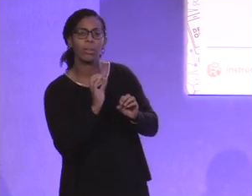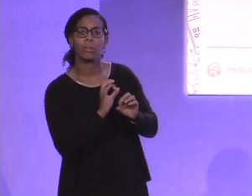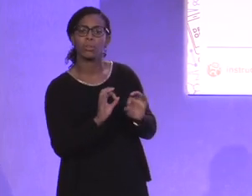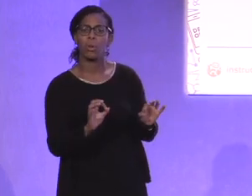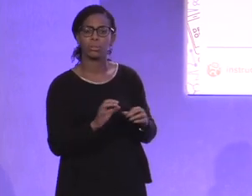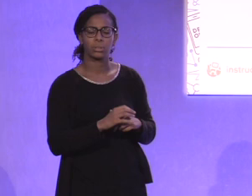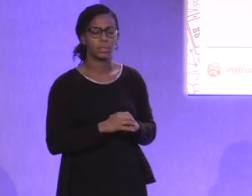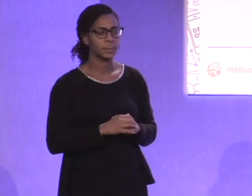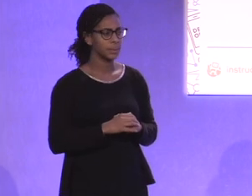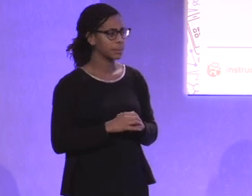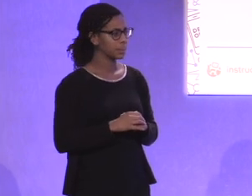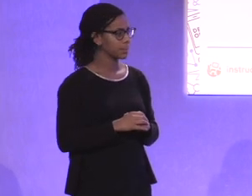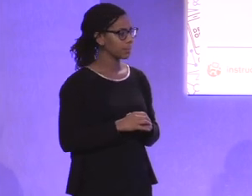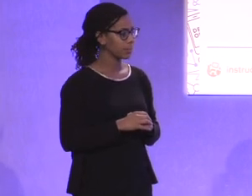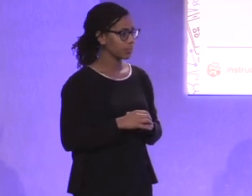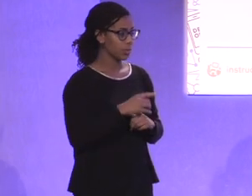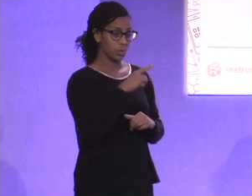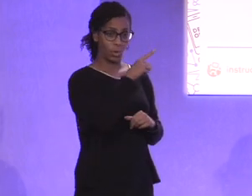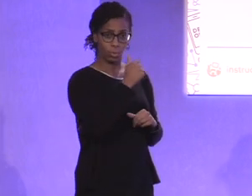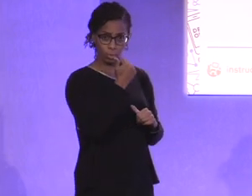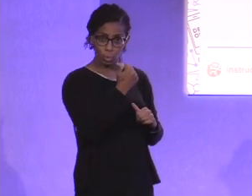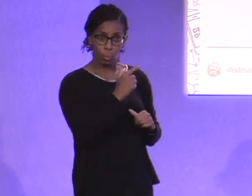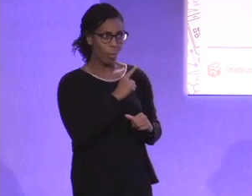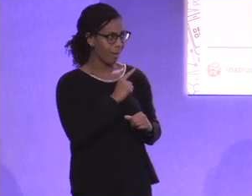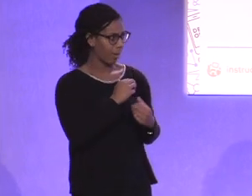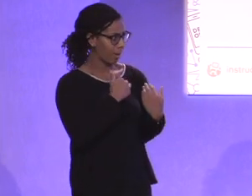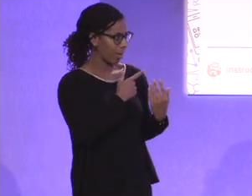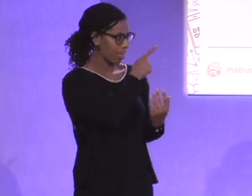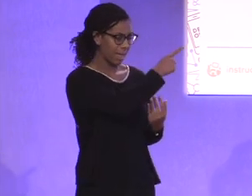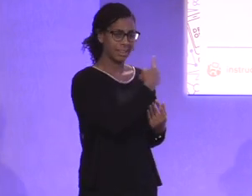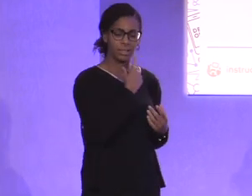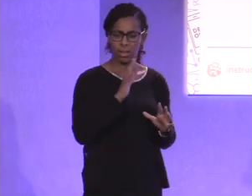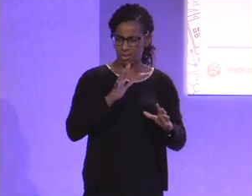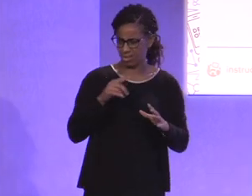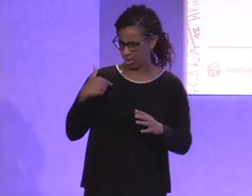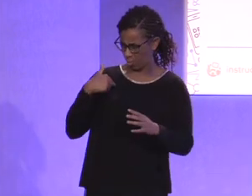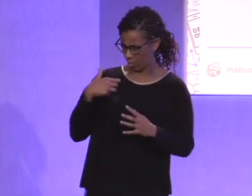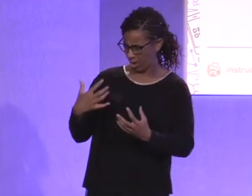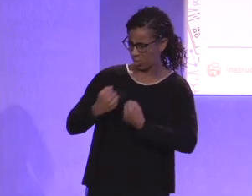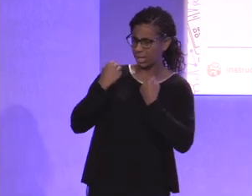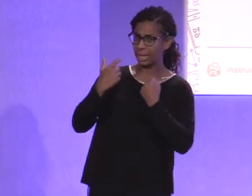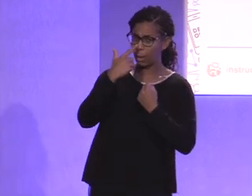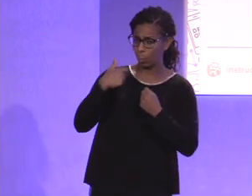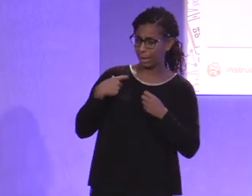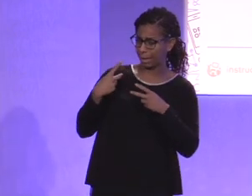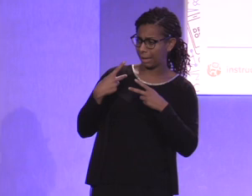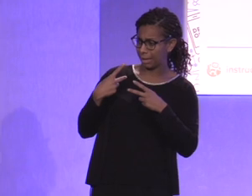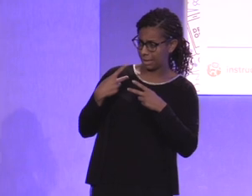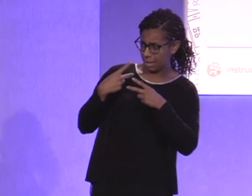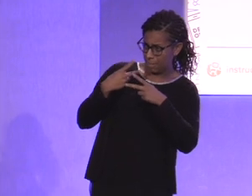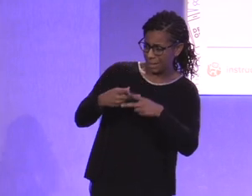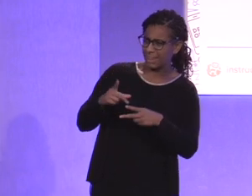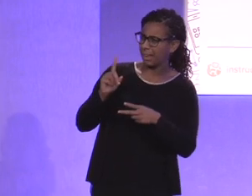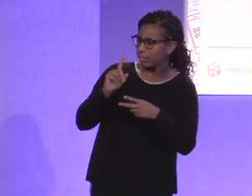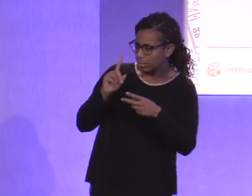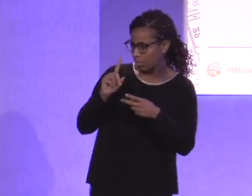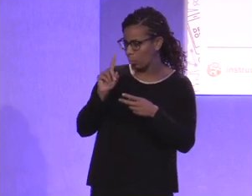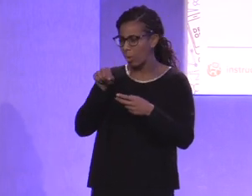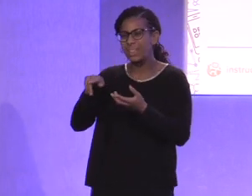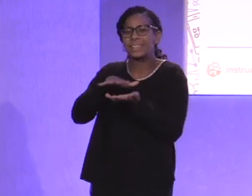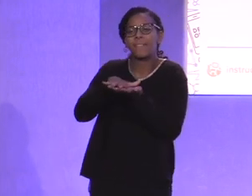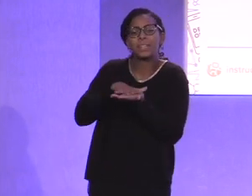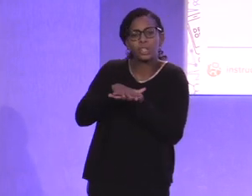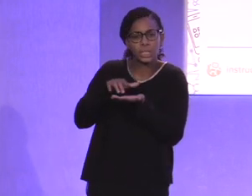where they are like, can we own this? Can we maintain it and maintain the definition? As someone trying